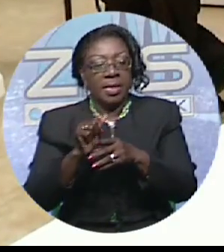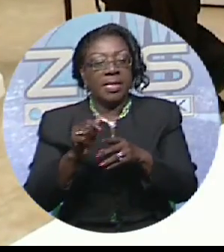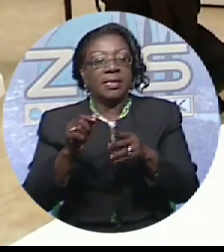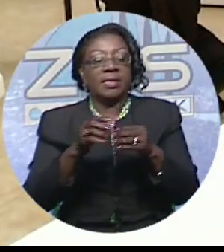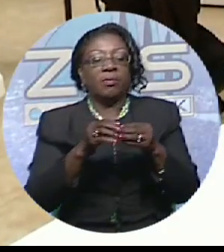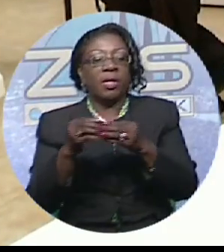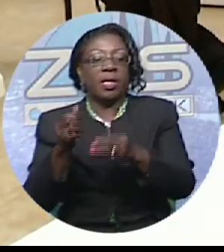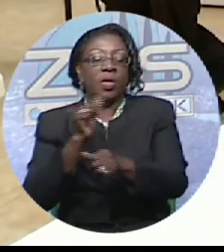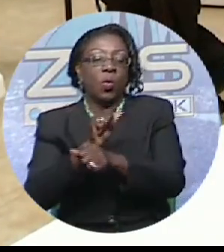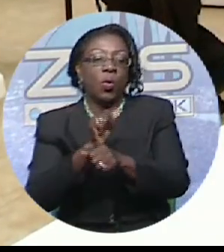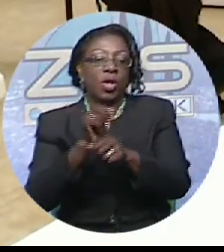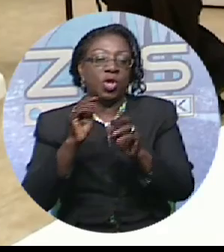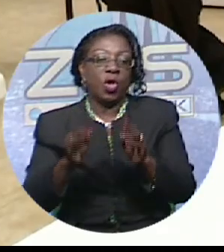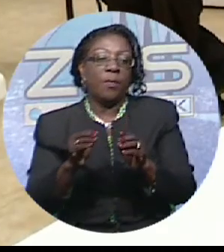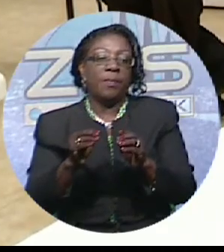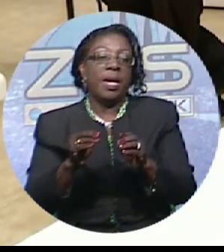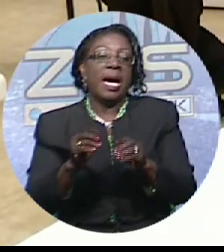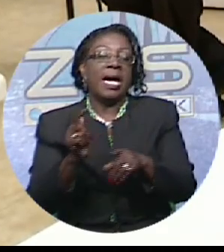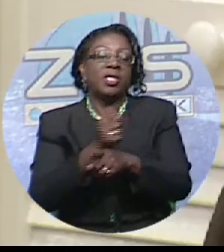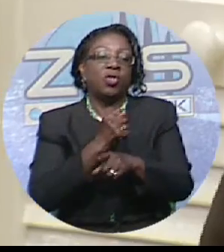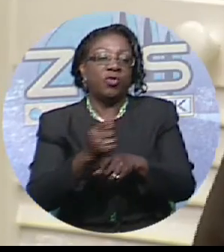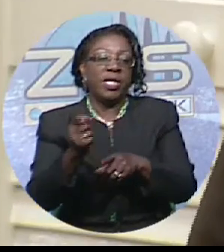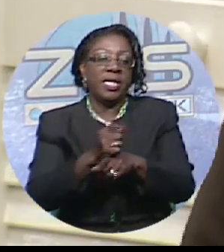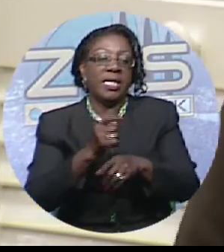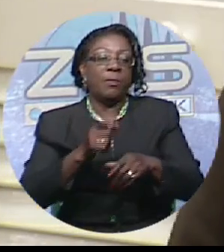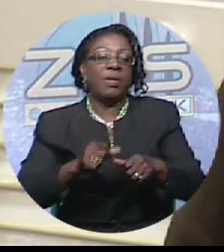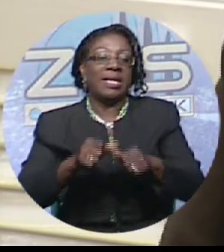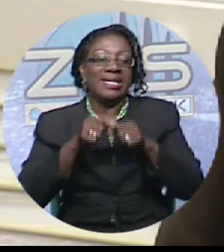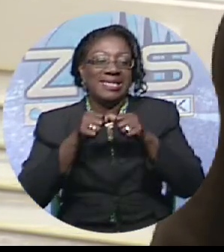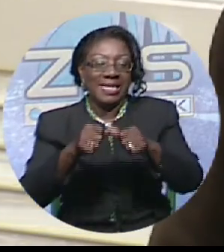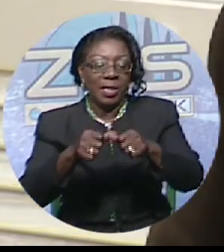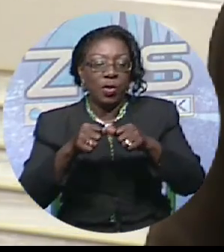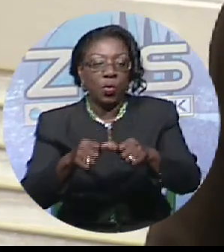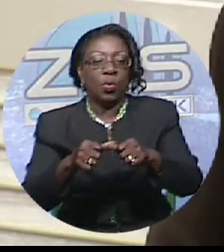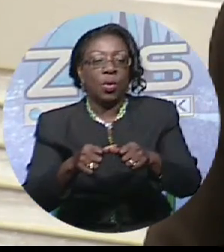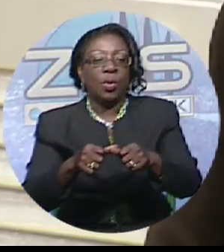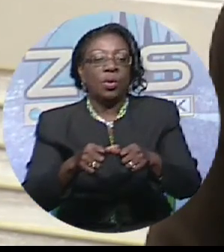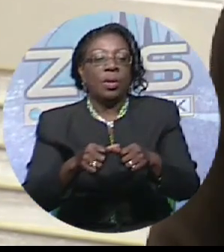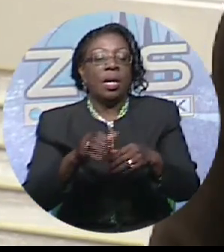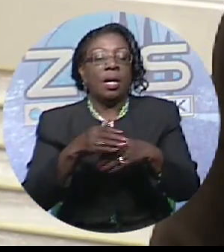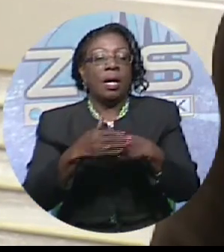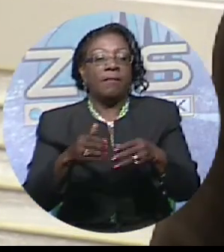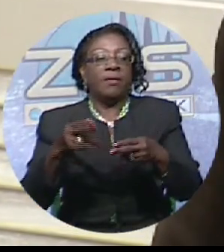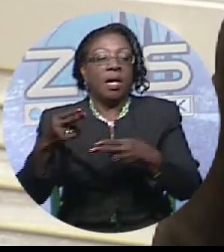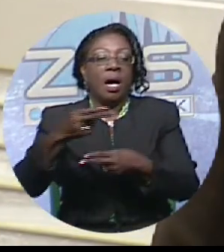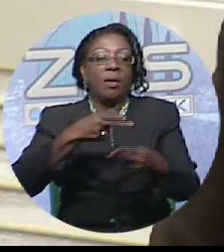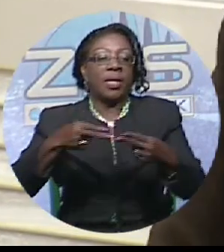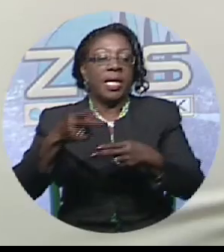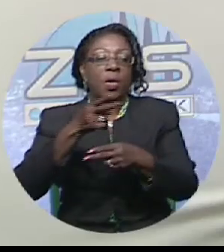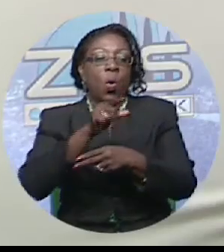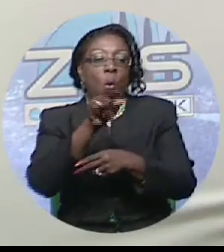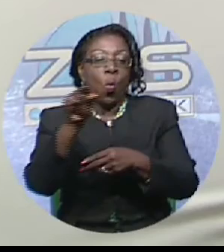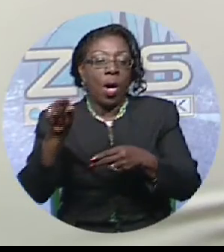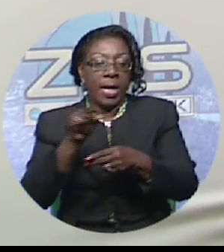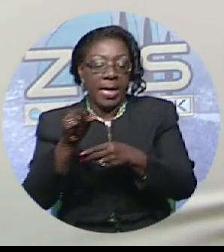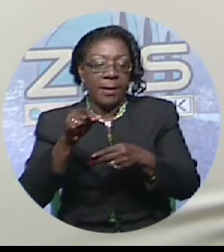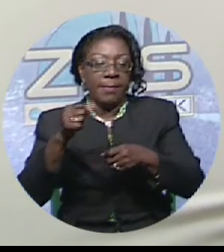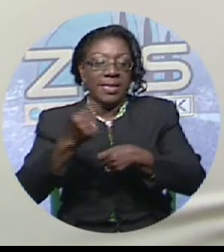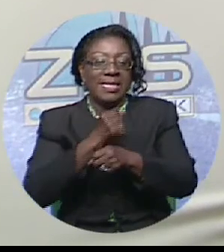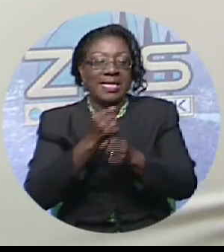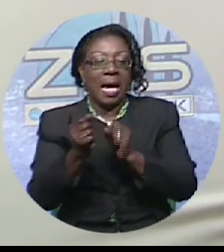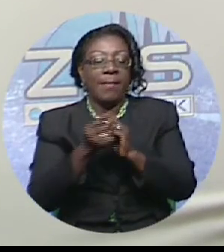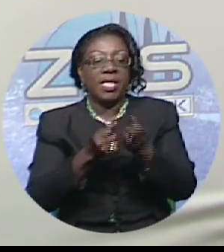should always be ongoing. And in the aftermath of Hurricane Joaquin, which devastated the southern and central islands of the